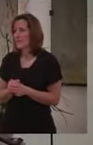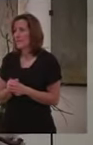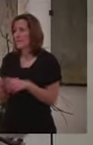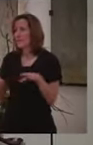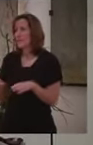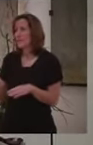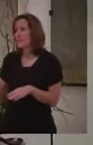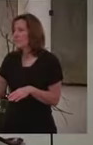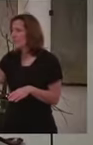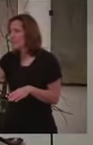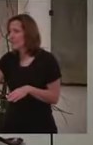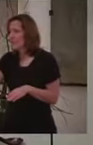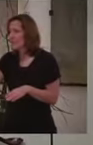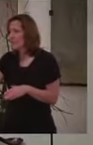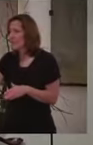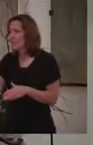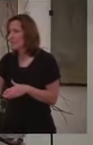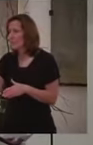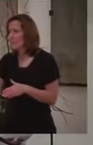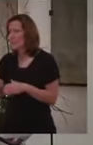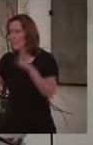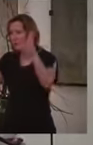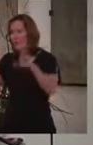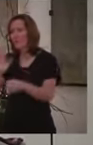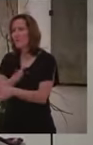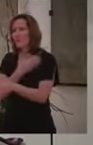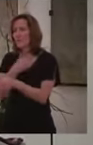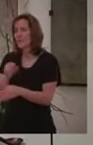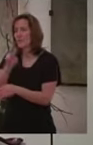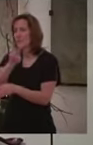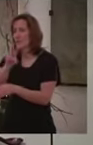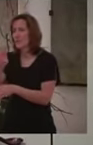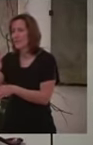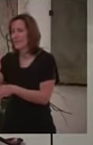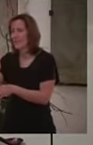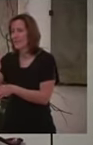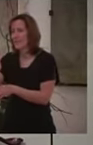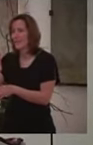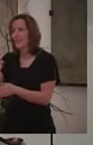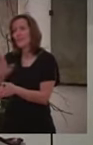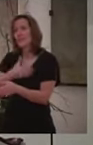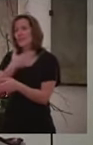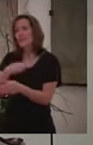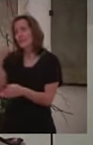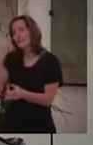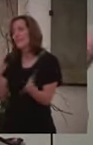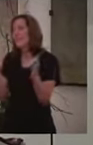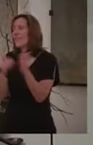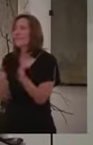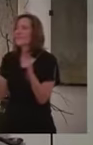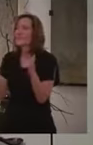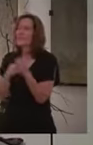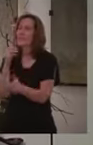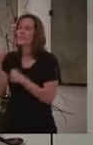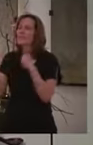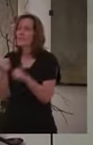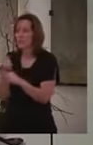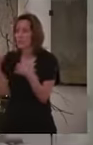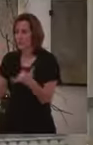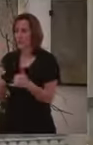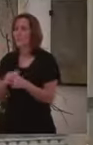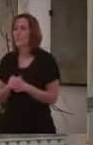Did you catch the message of that marvelous Psalm 27 as it's sung for thousands of years